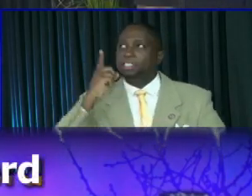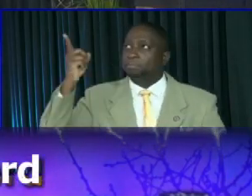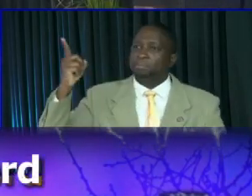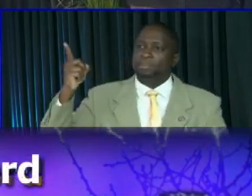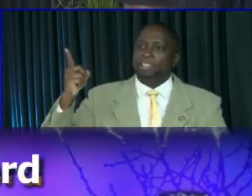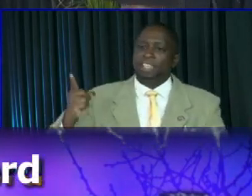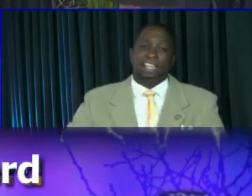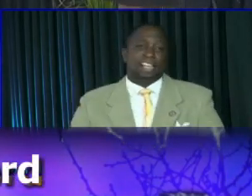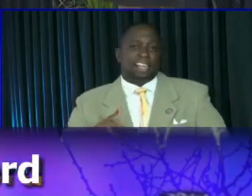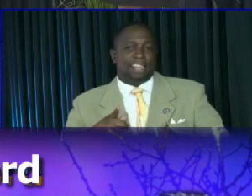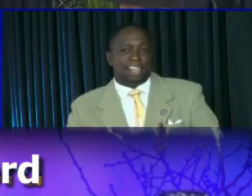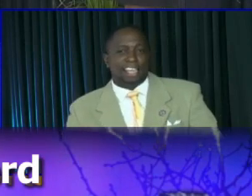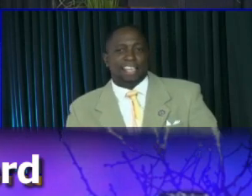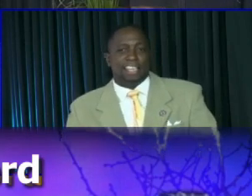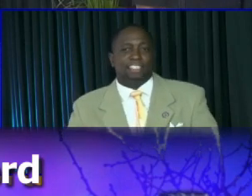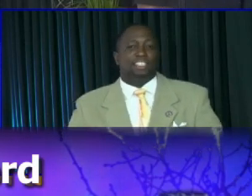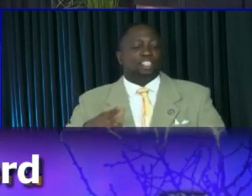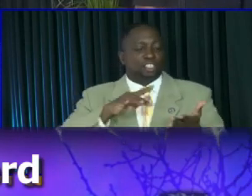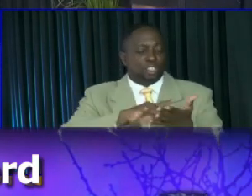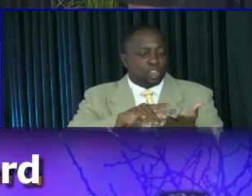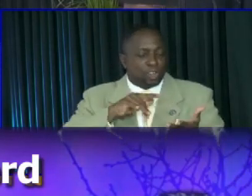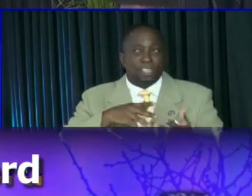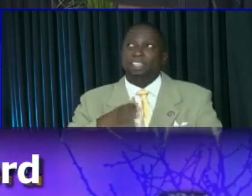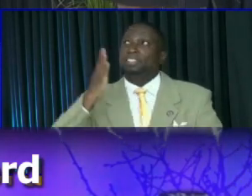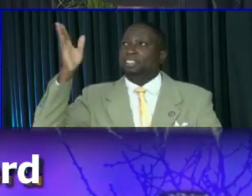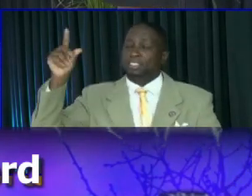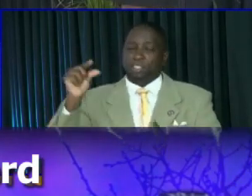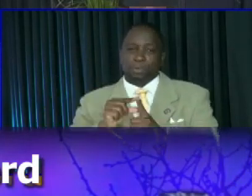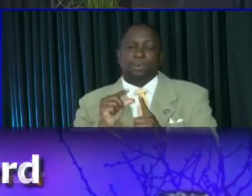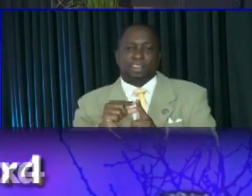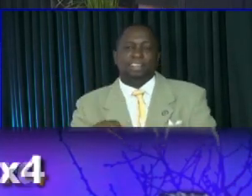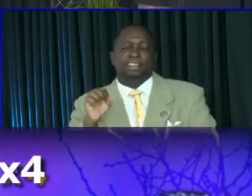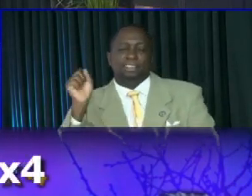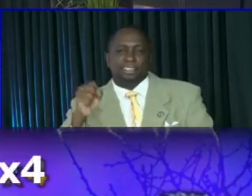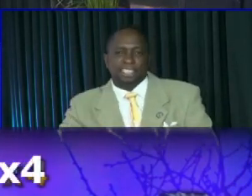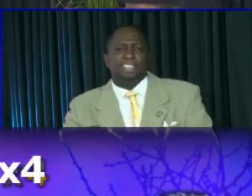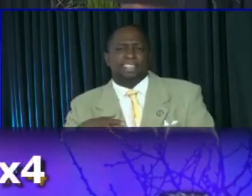let's talk about him. Let us go into His Word.